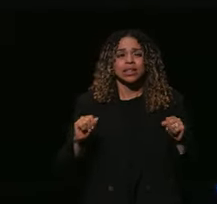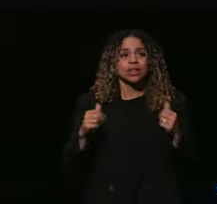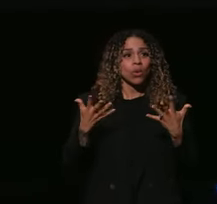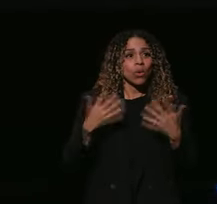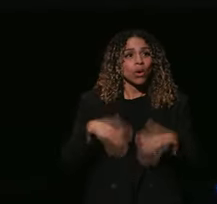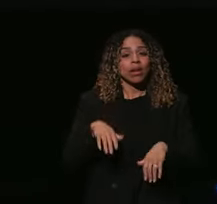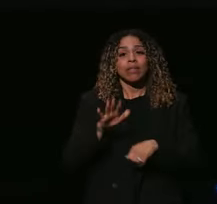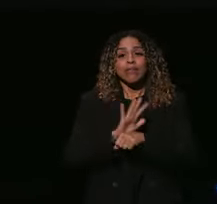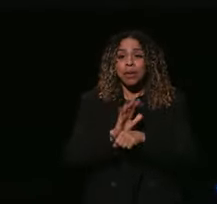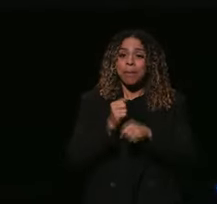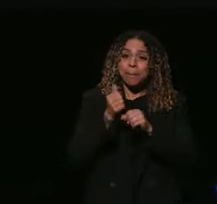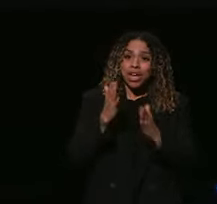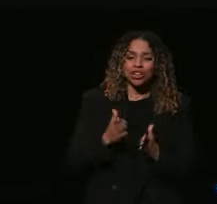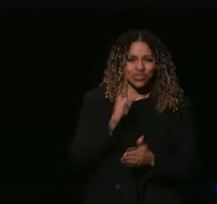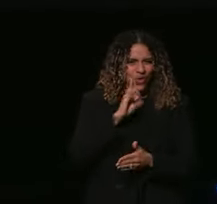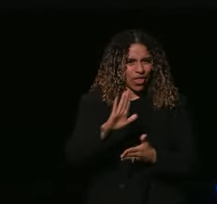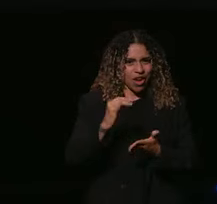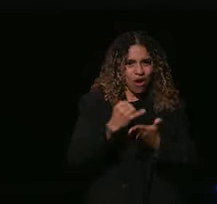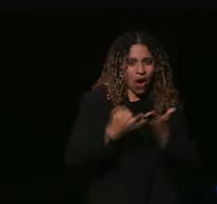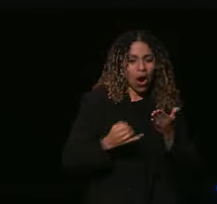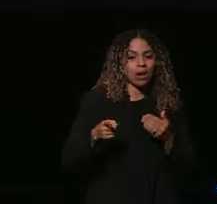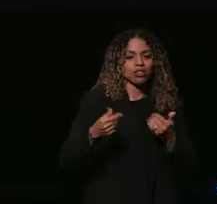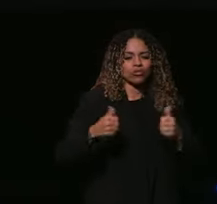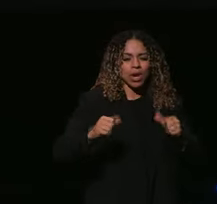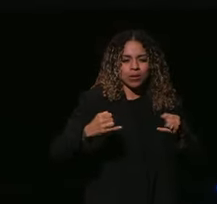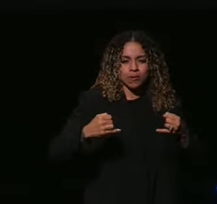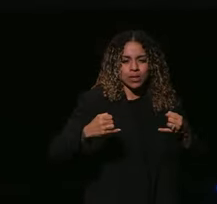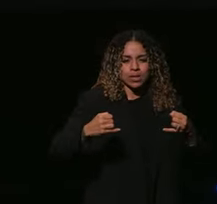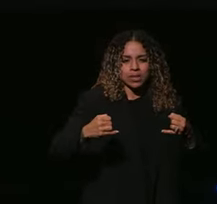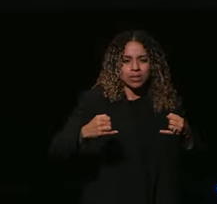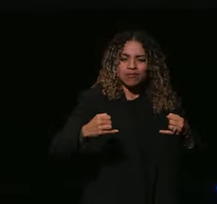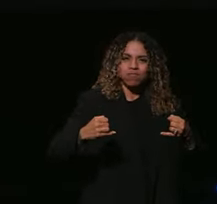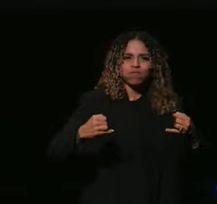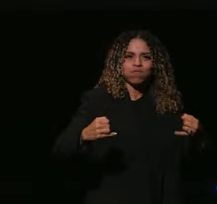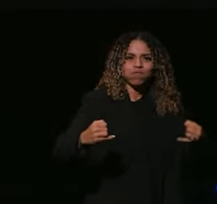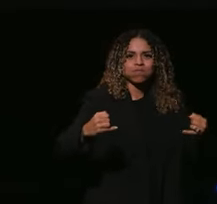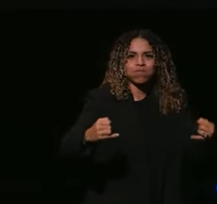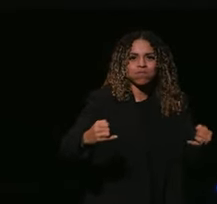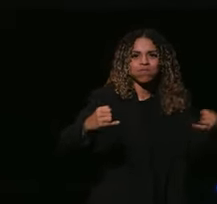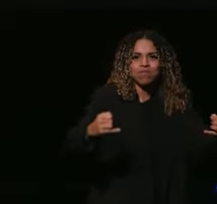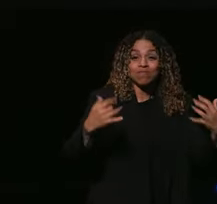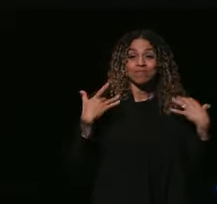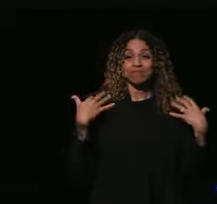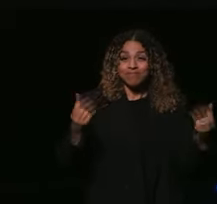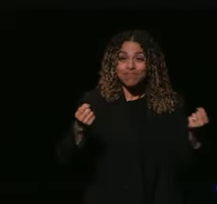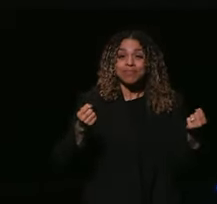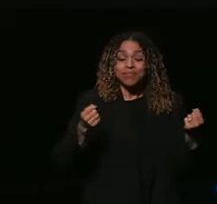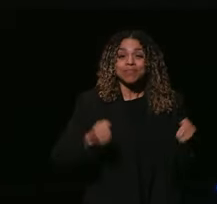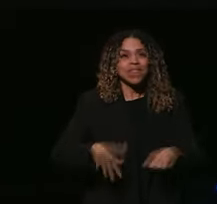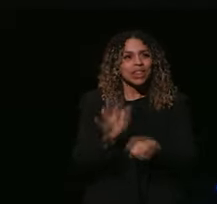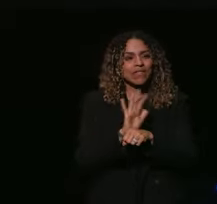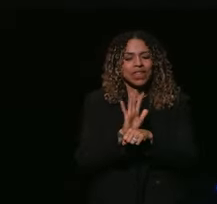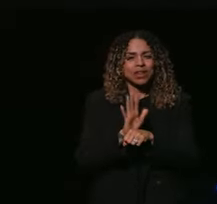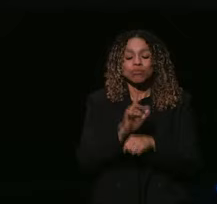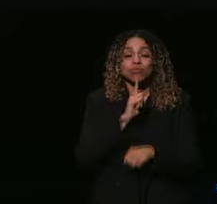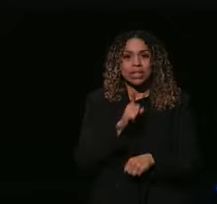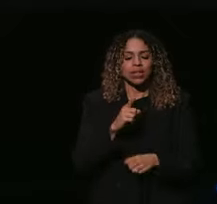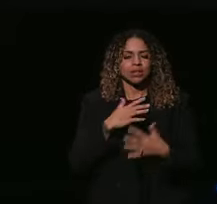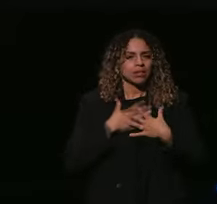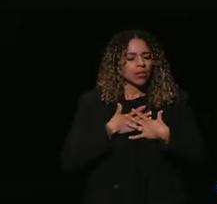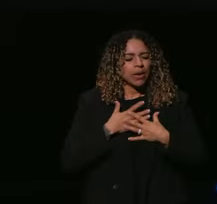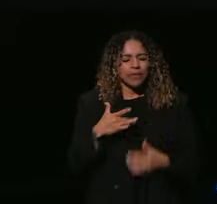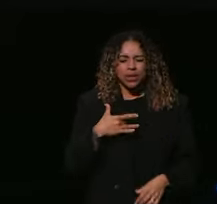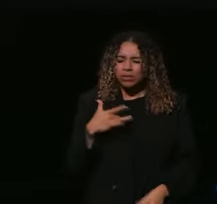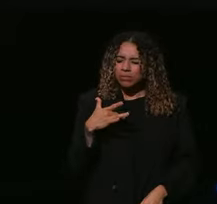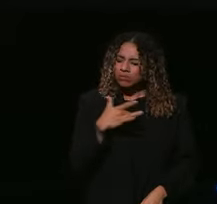their art form pushing the boundaries of the formal approach to documentary storytelling. These films have touched me. I'm sure they